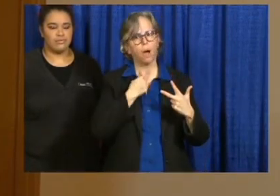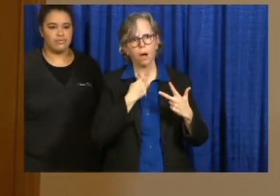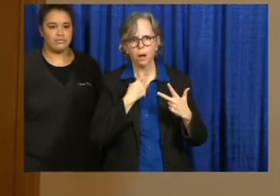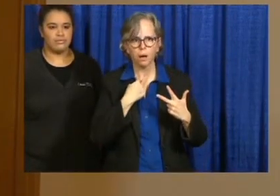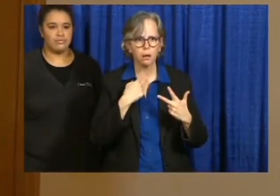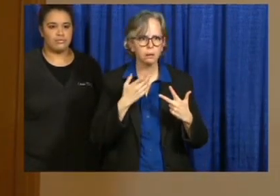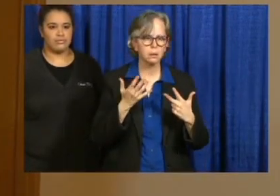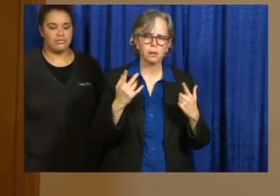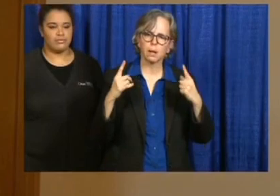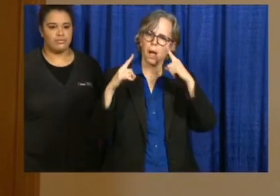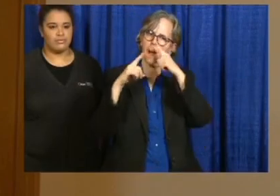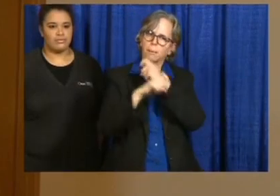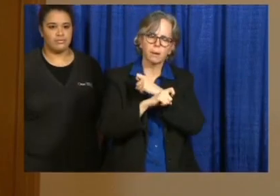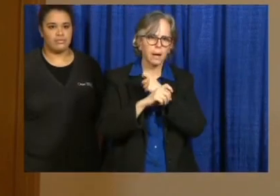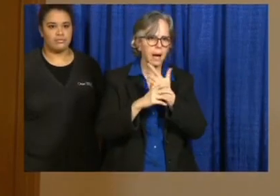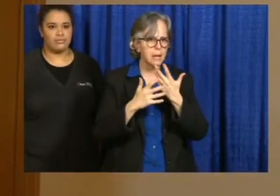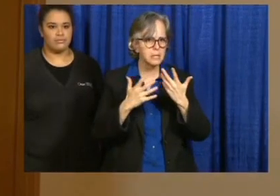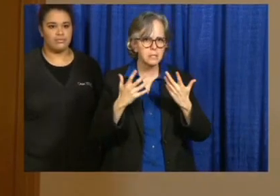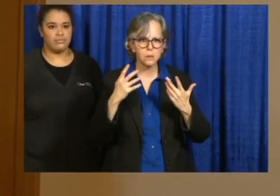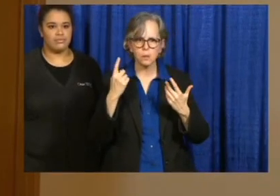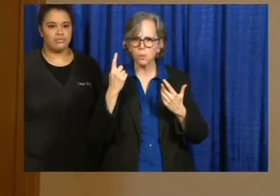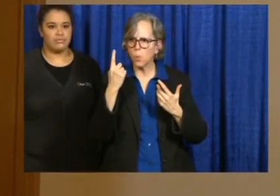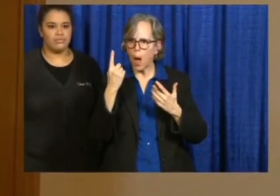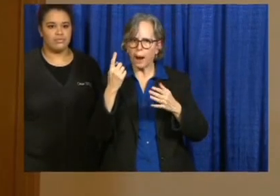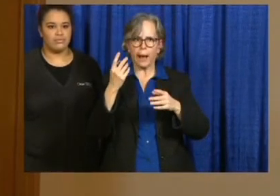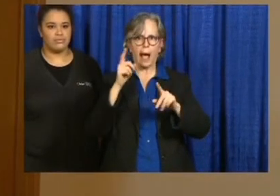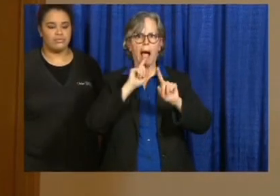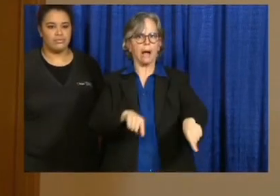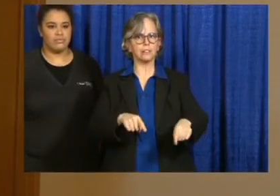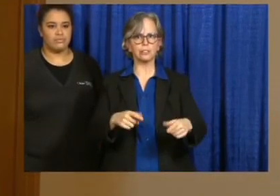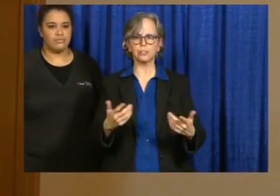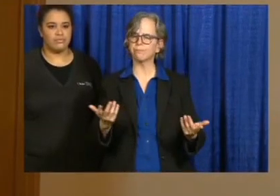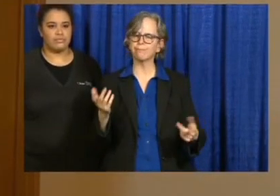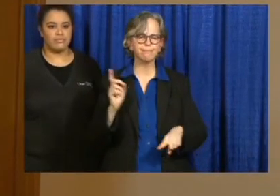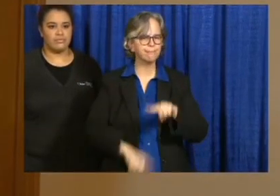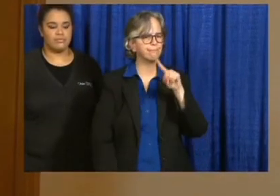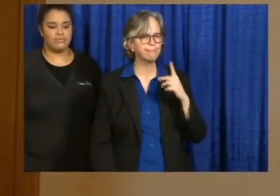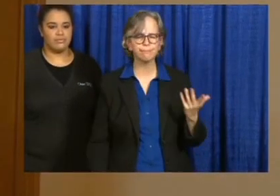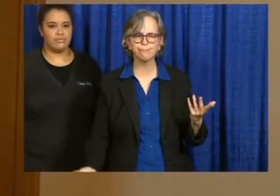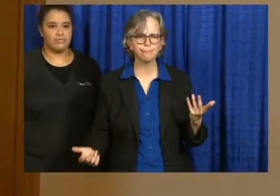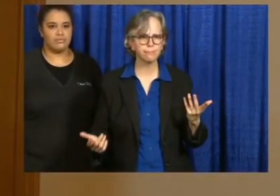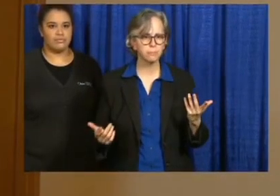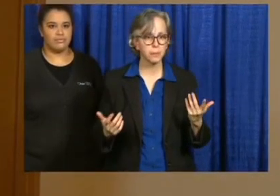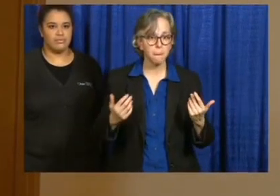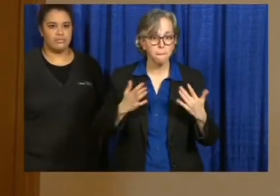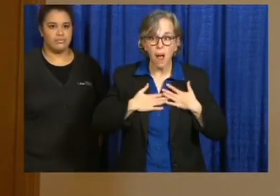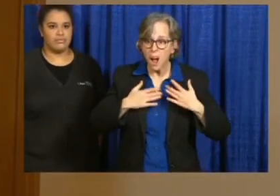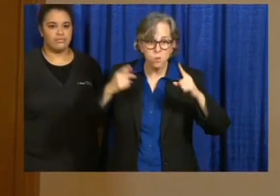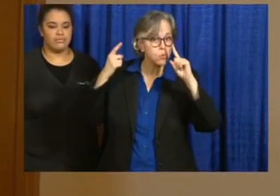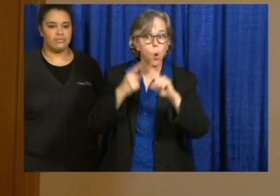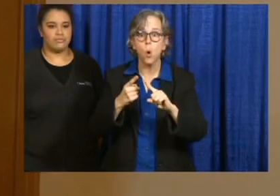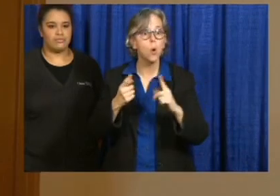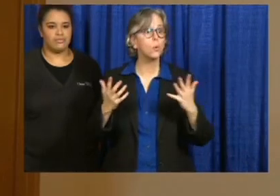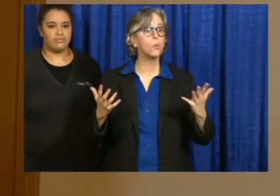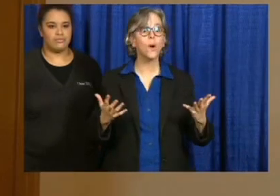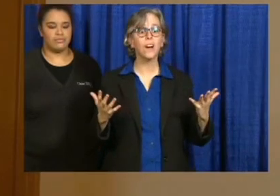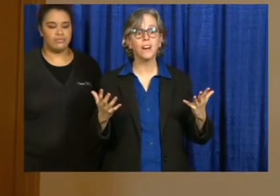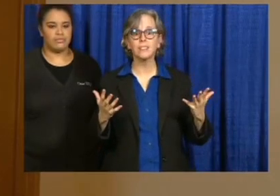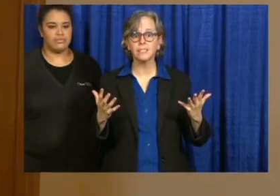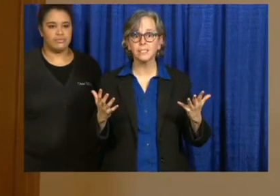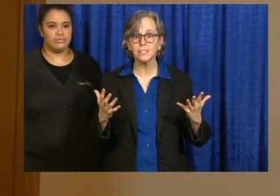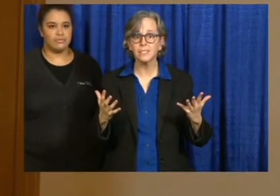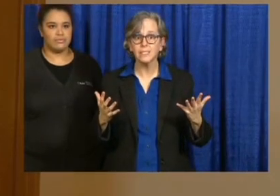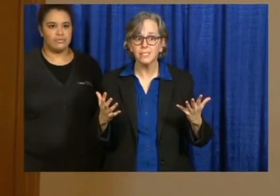complicated. My goal, though, in everything I'm doing is the second we have a steady source and ability to test